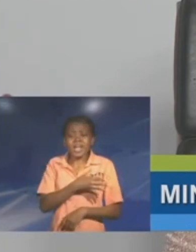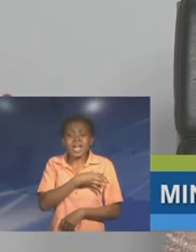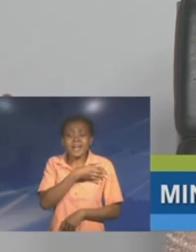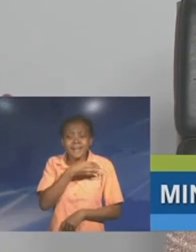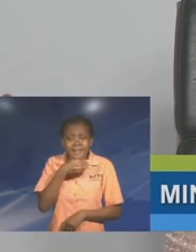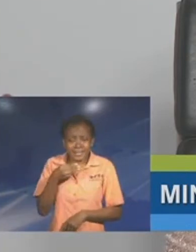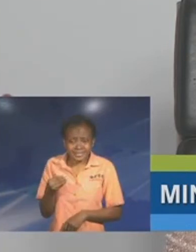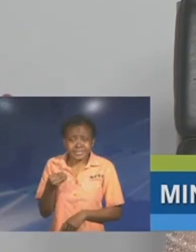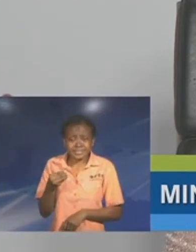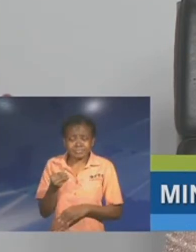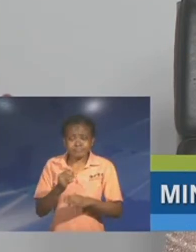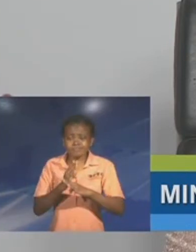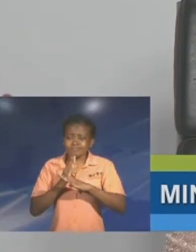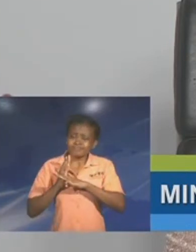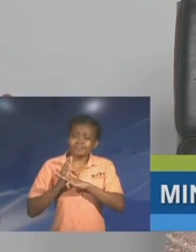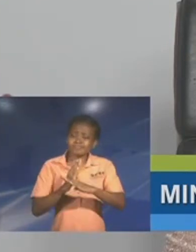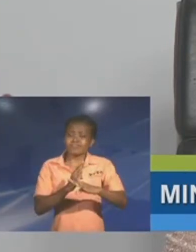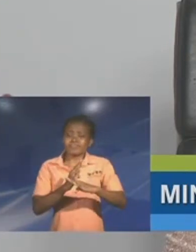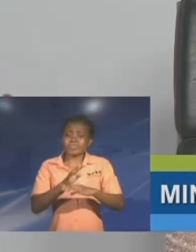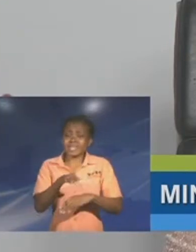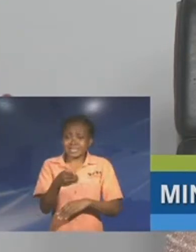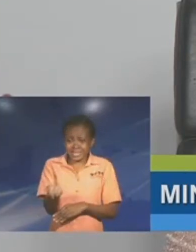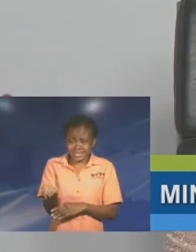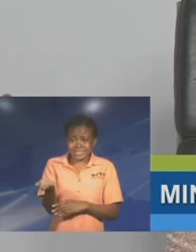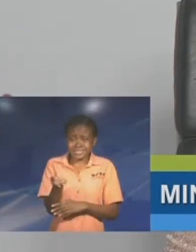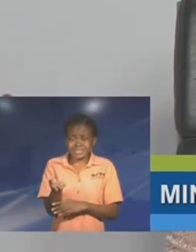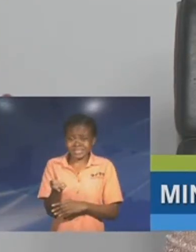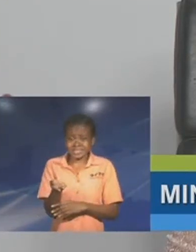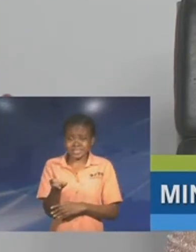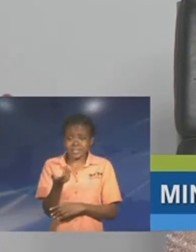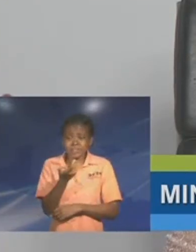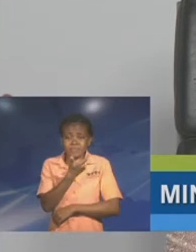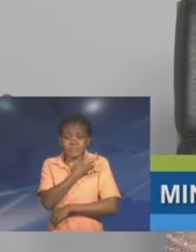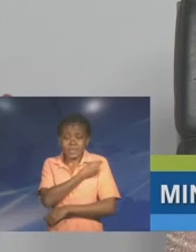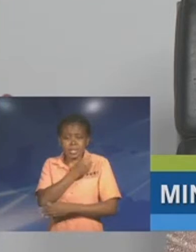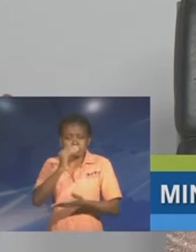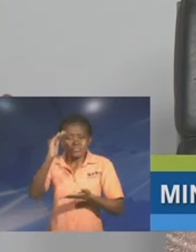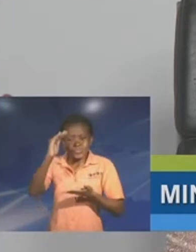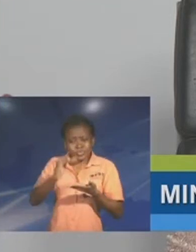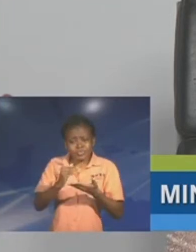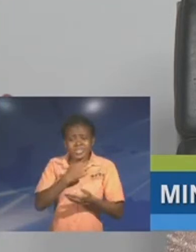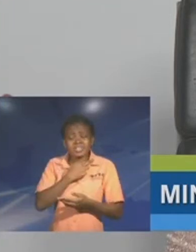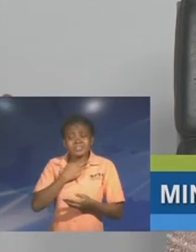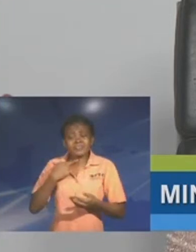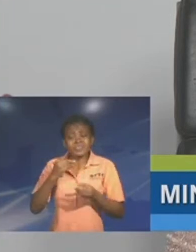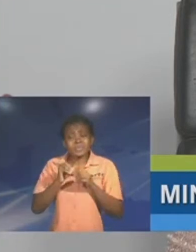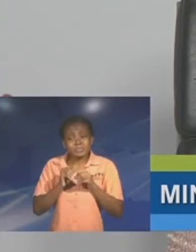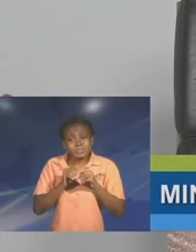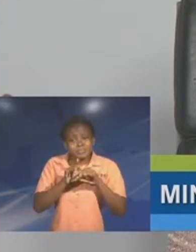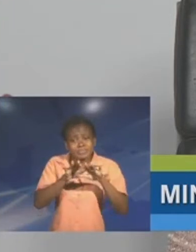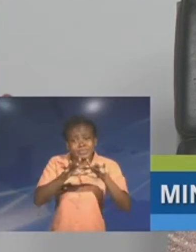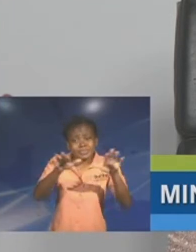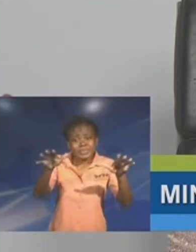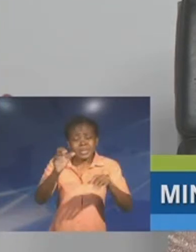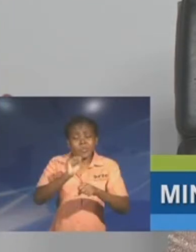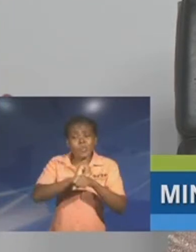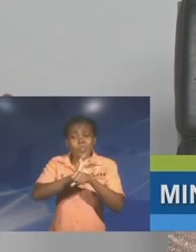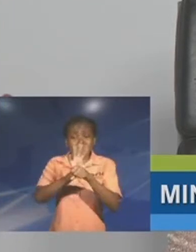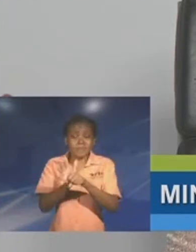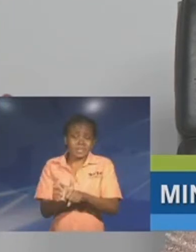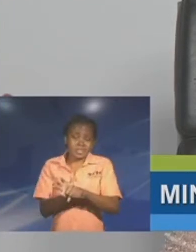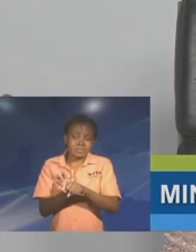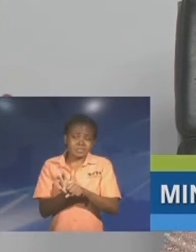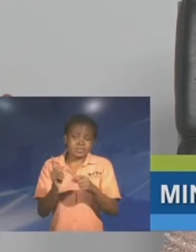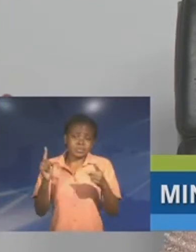death. Vaccination as well reduces the risk of transmitting COVID-19 to those of us who